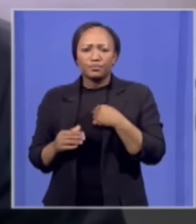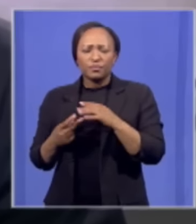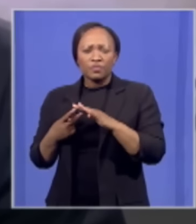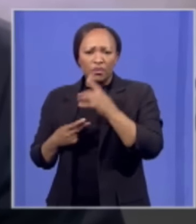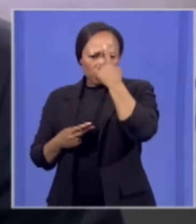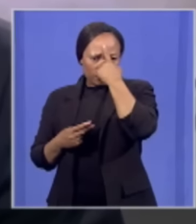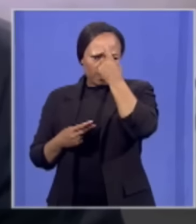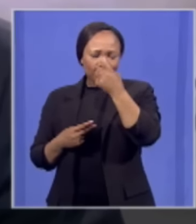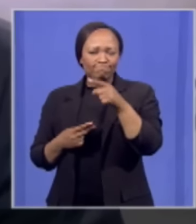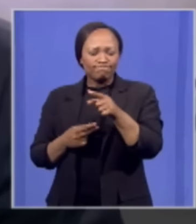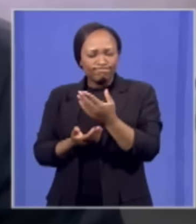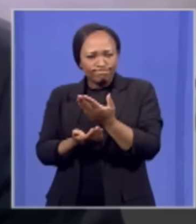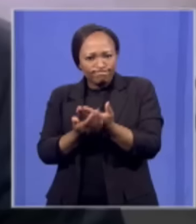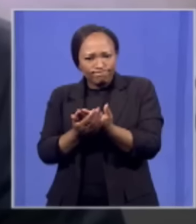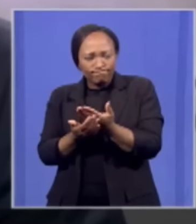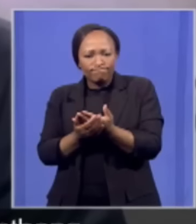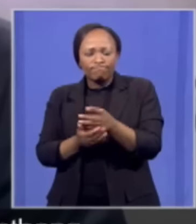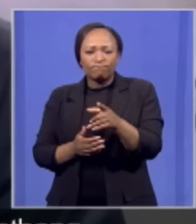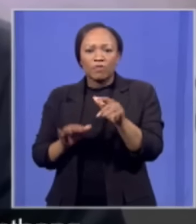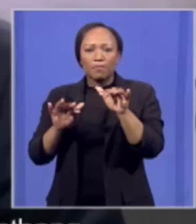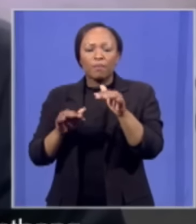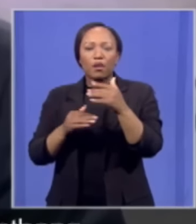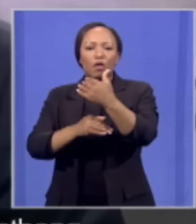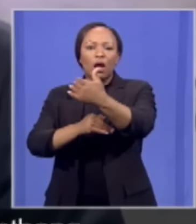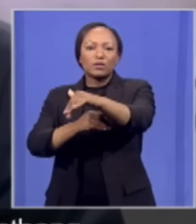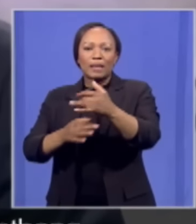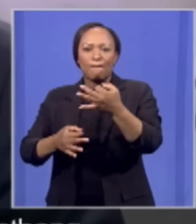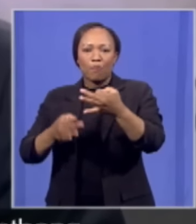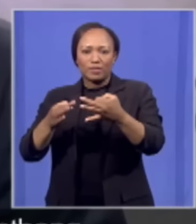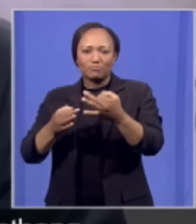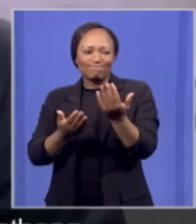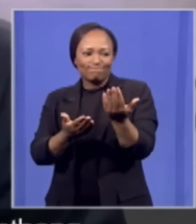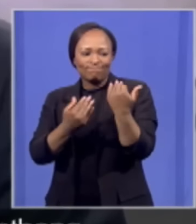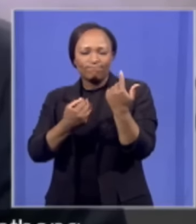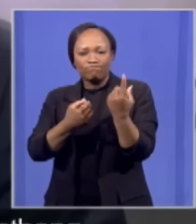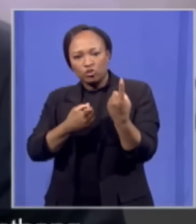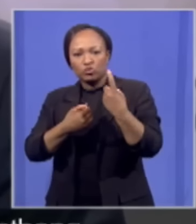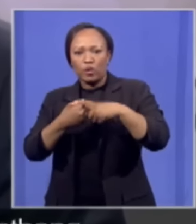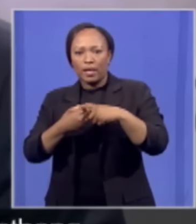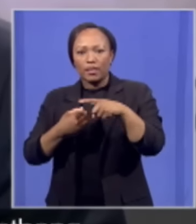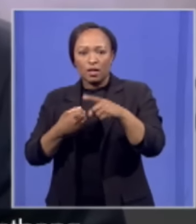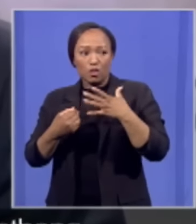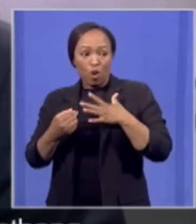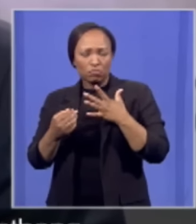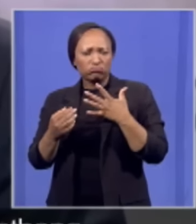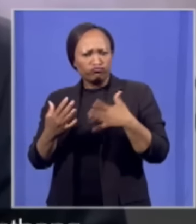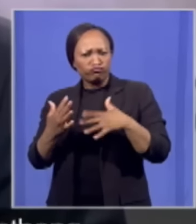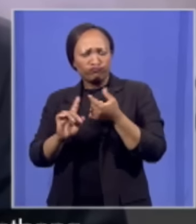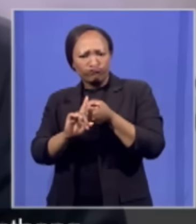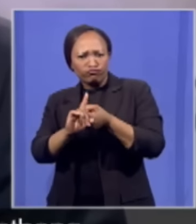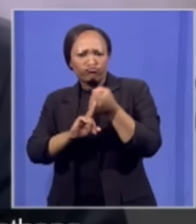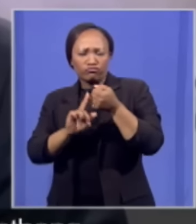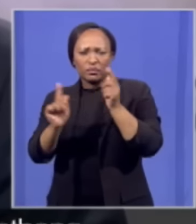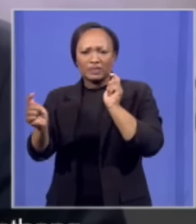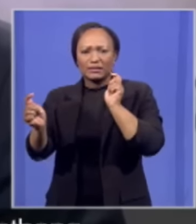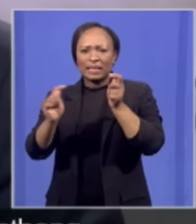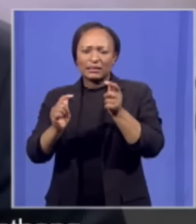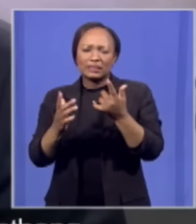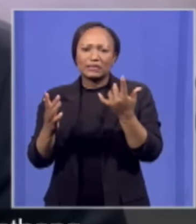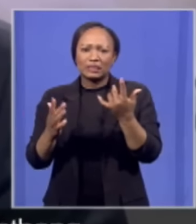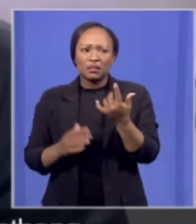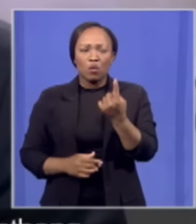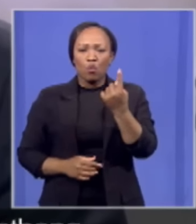to invite people who are currently outside politics, who want to drive the change, because there is no single political party in